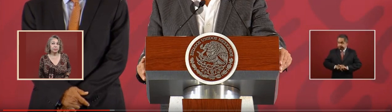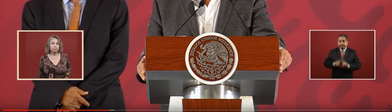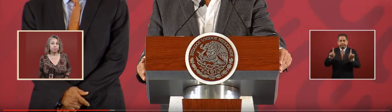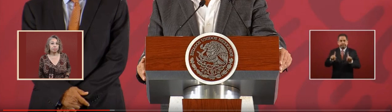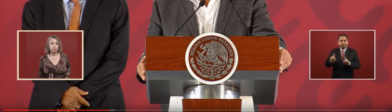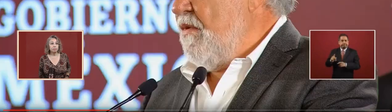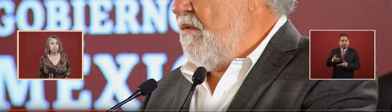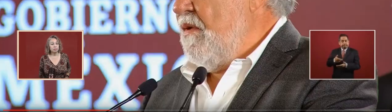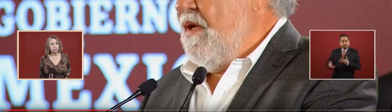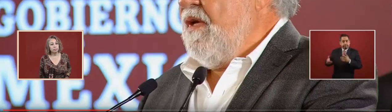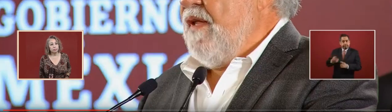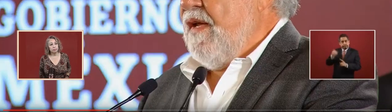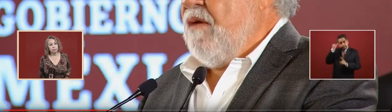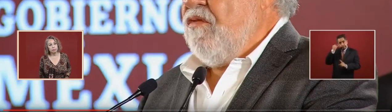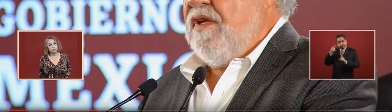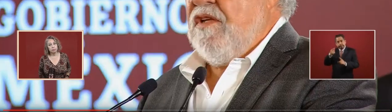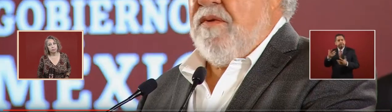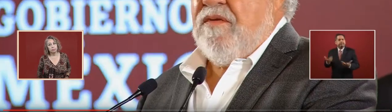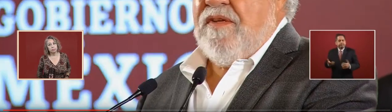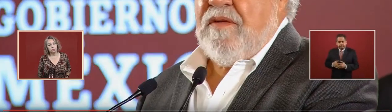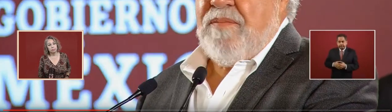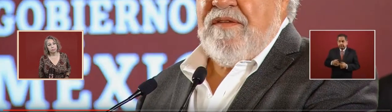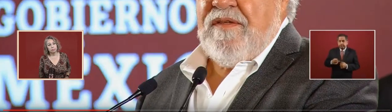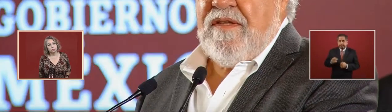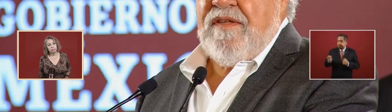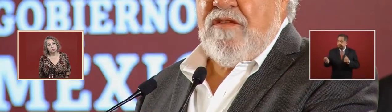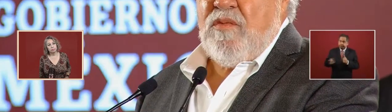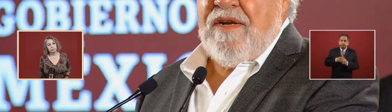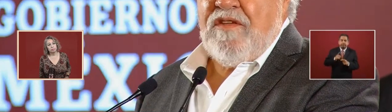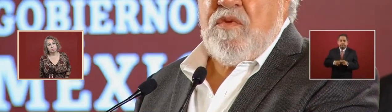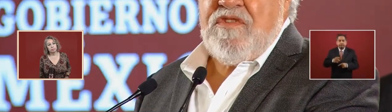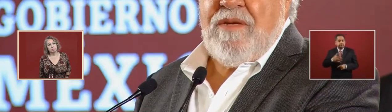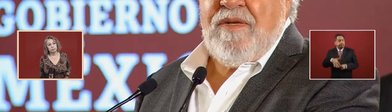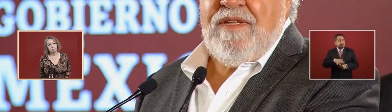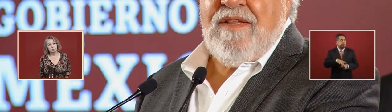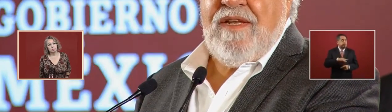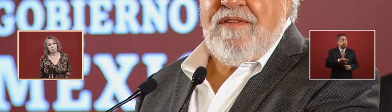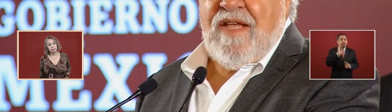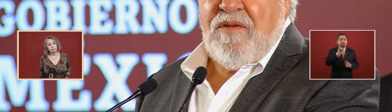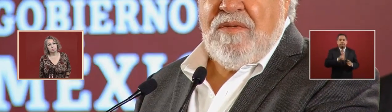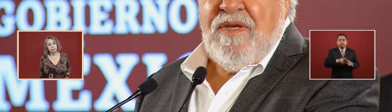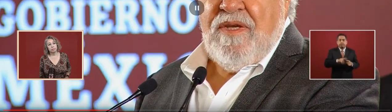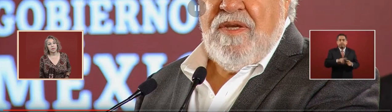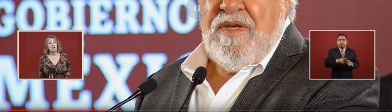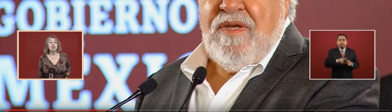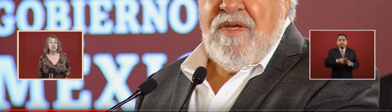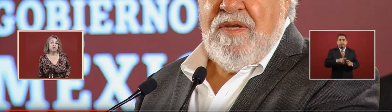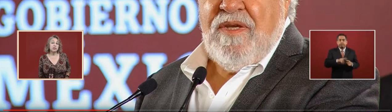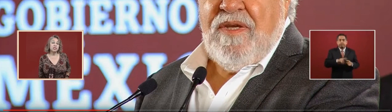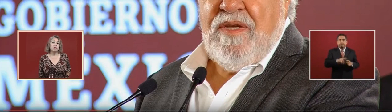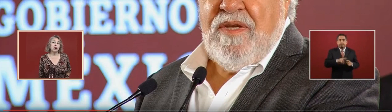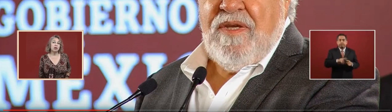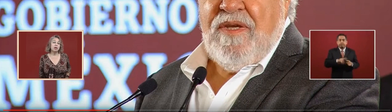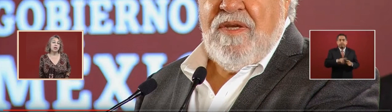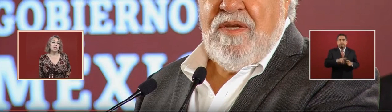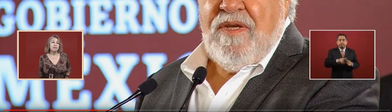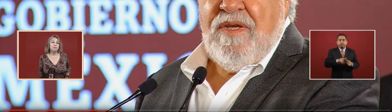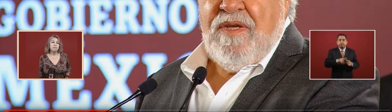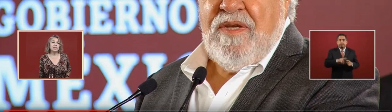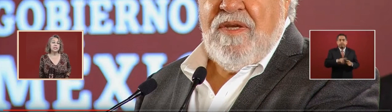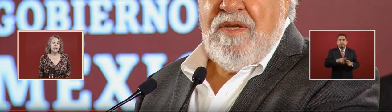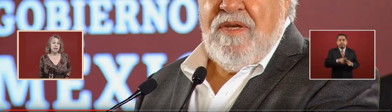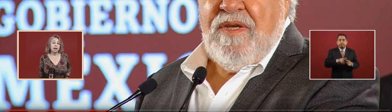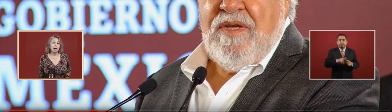government. Del principio de que la búsqueda de las personas desaparecidas es una responsabilidad del Estado. So first of all,